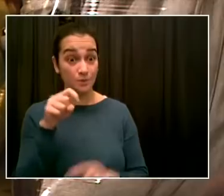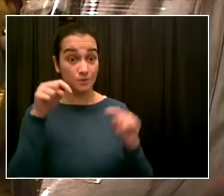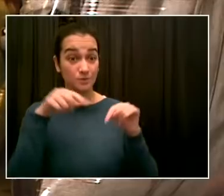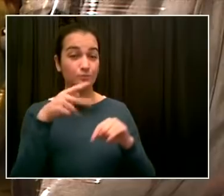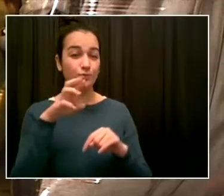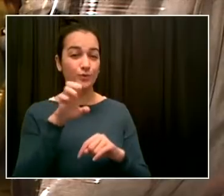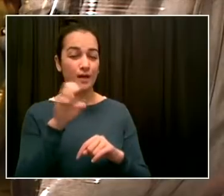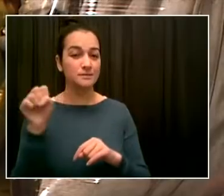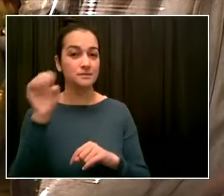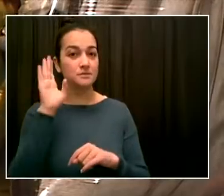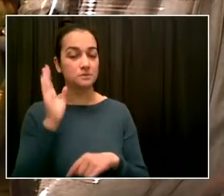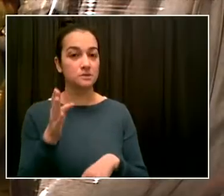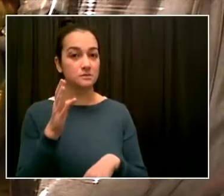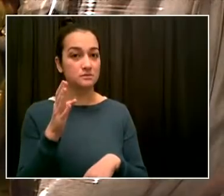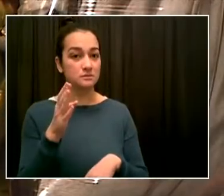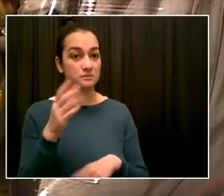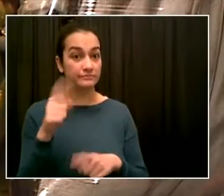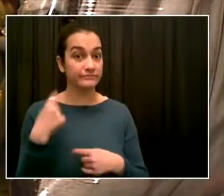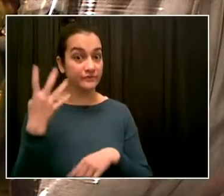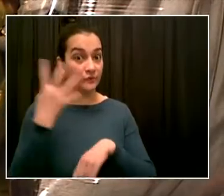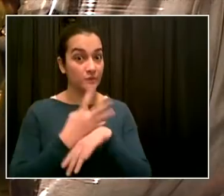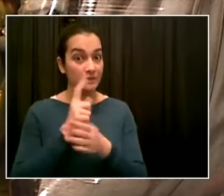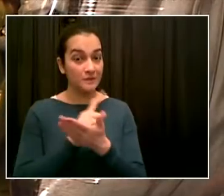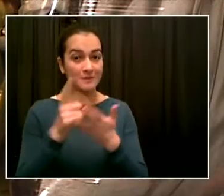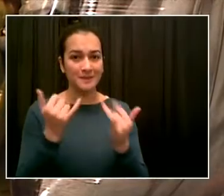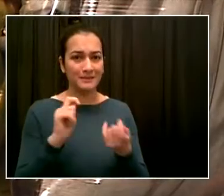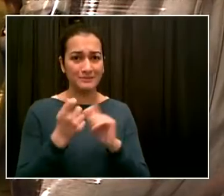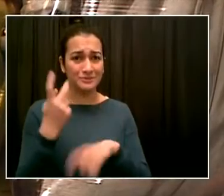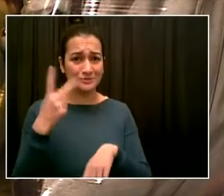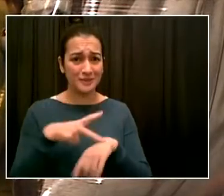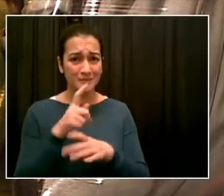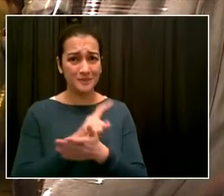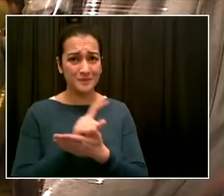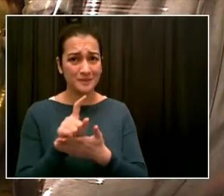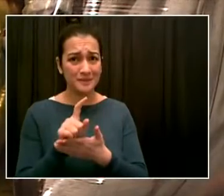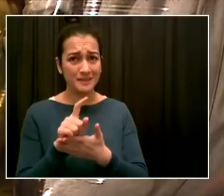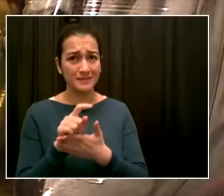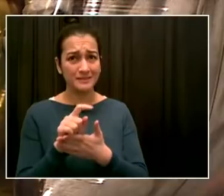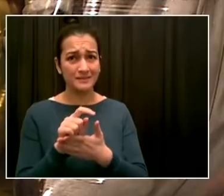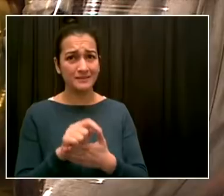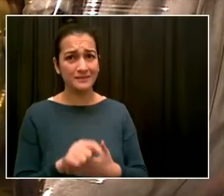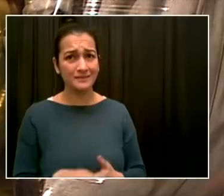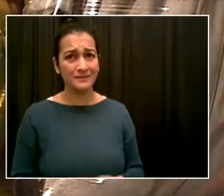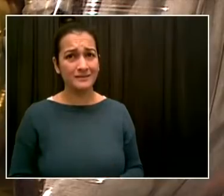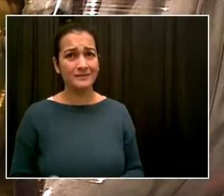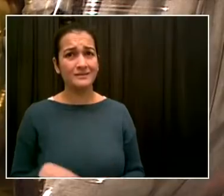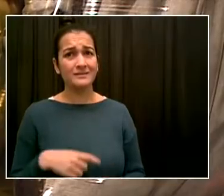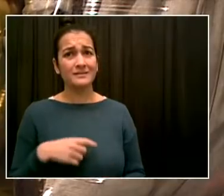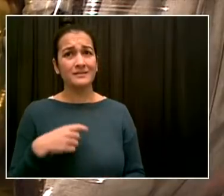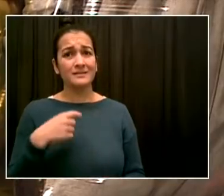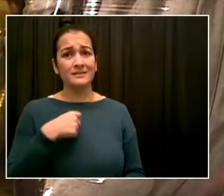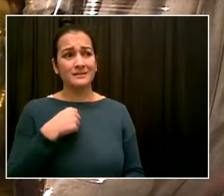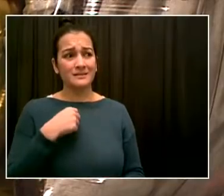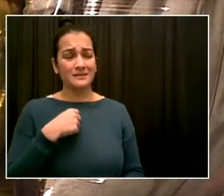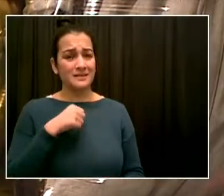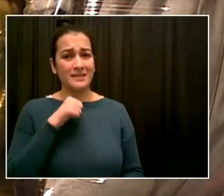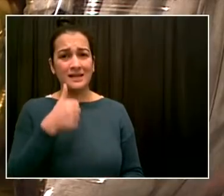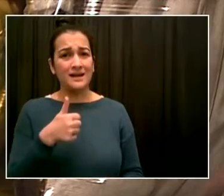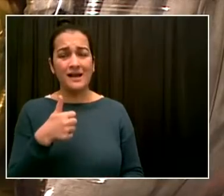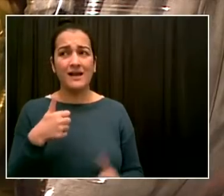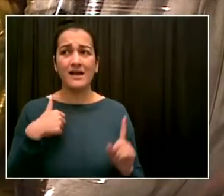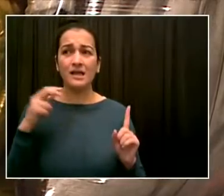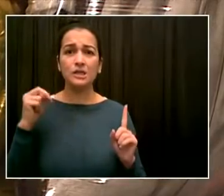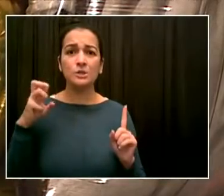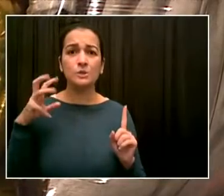getting recognized as it is. And there was a point where your press staff was not recognizing